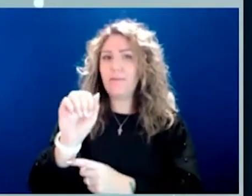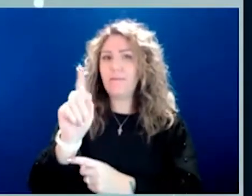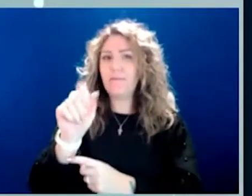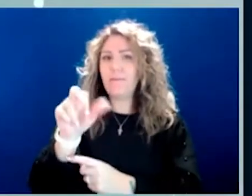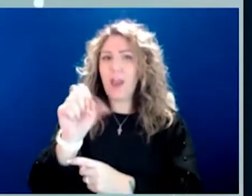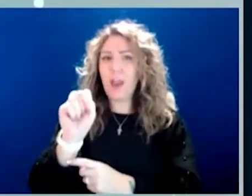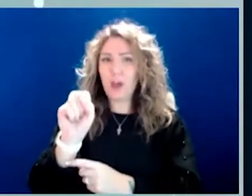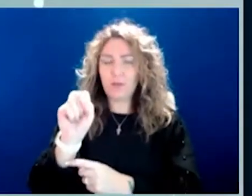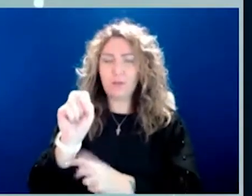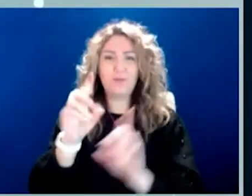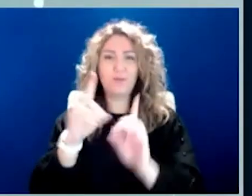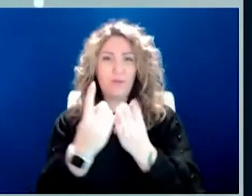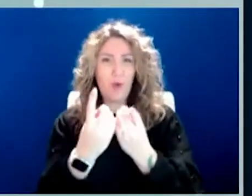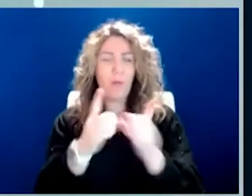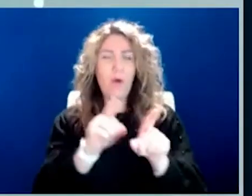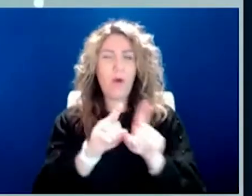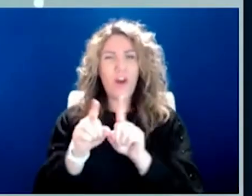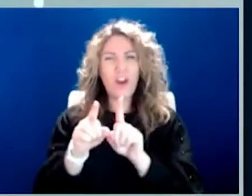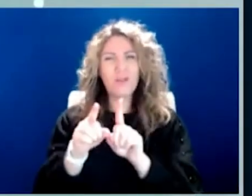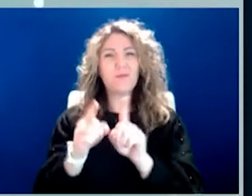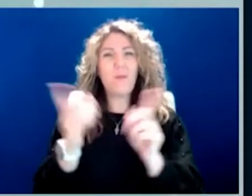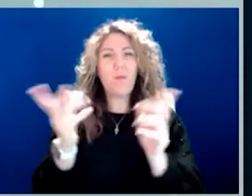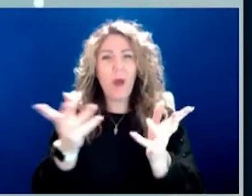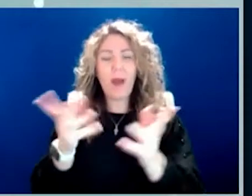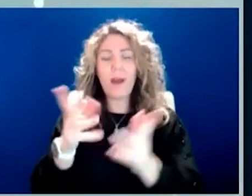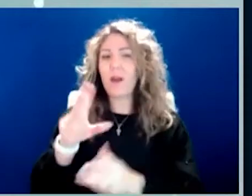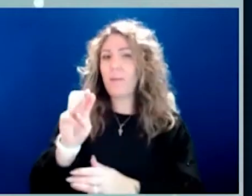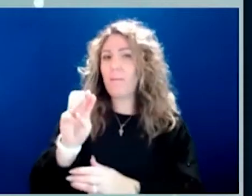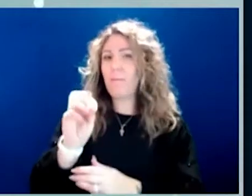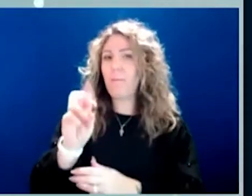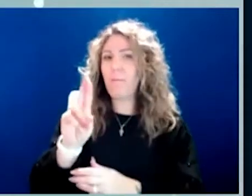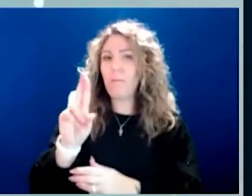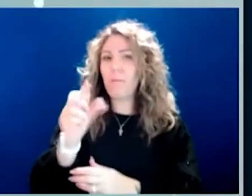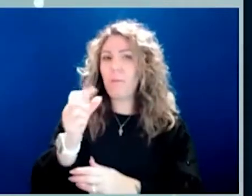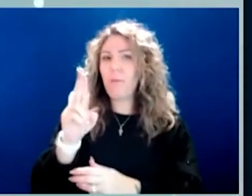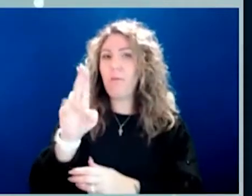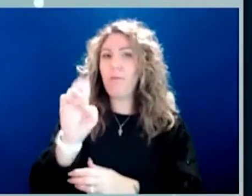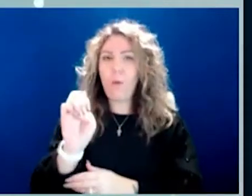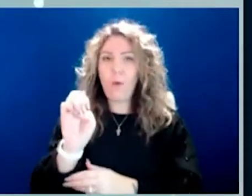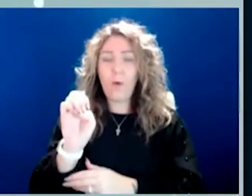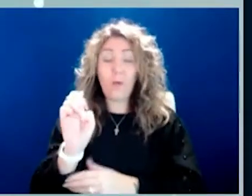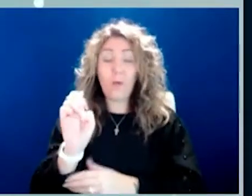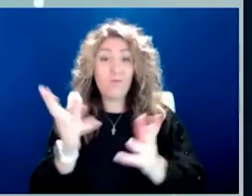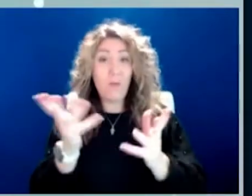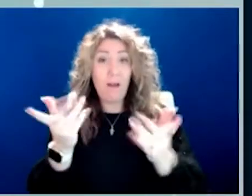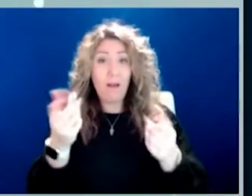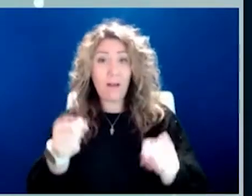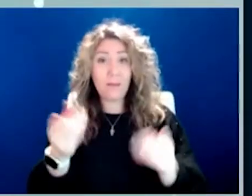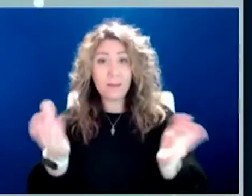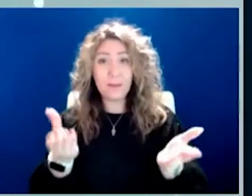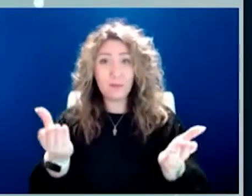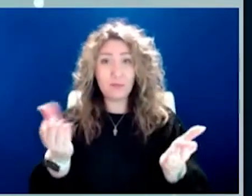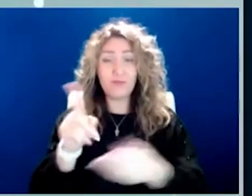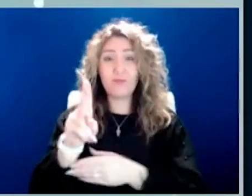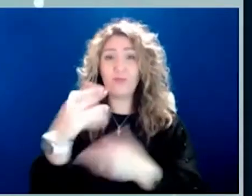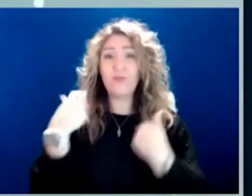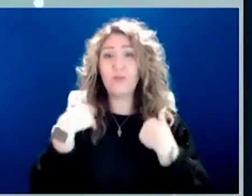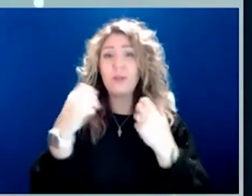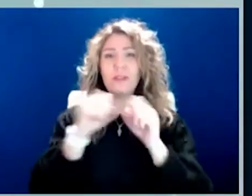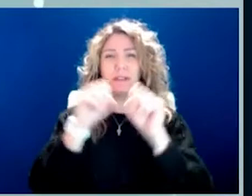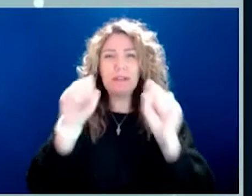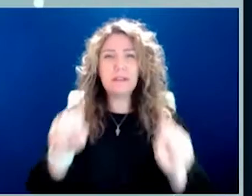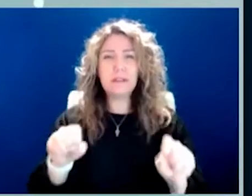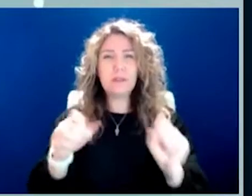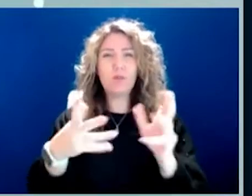system. With the massive influx of COVID deaths, we feel it is important to make people understand how real this is. People are